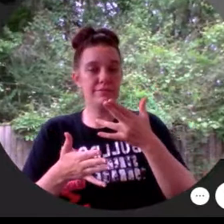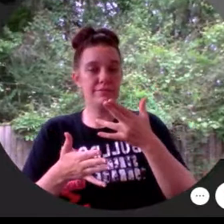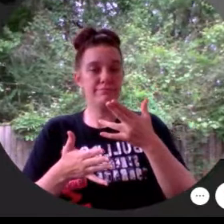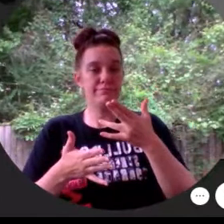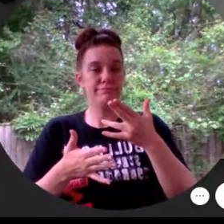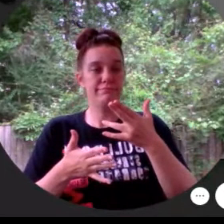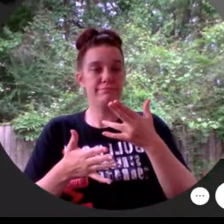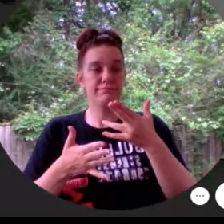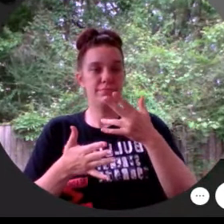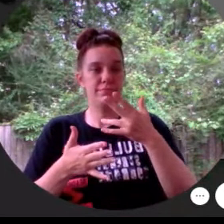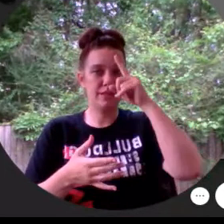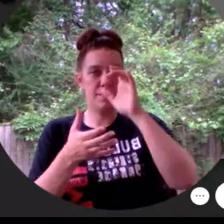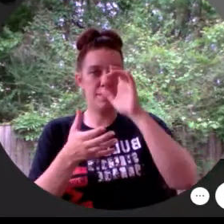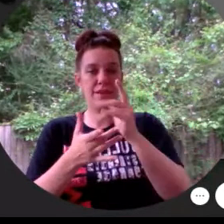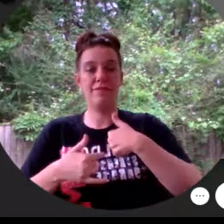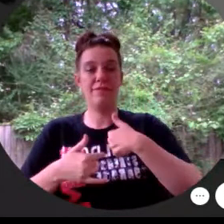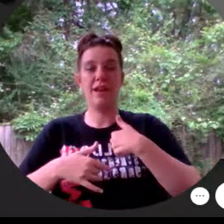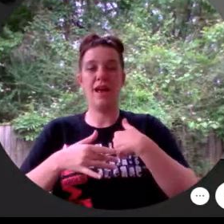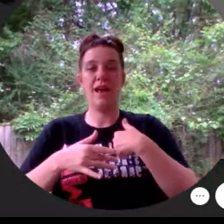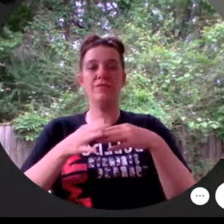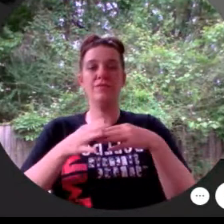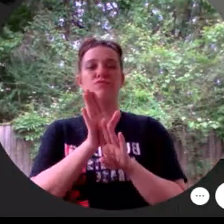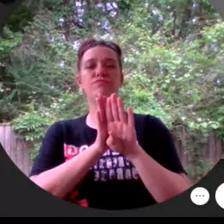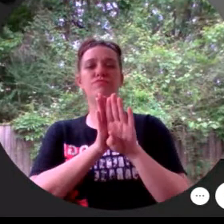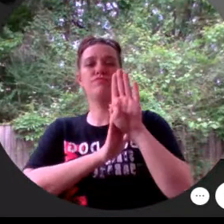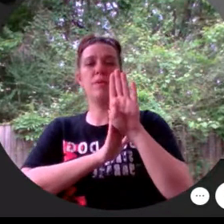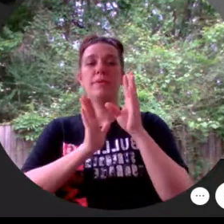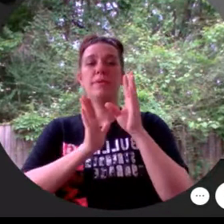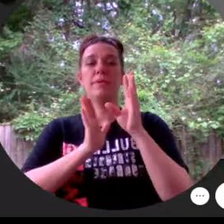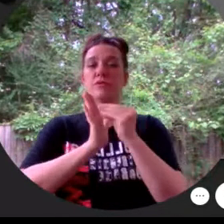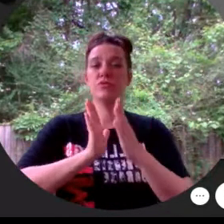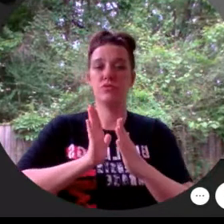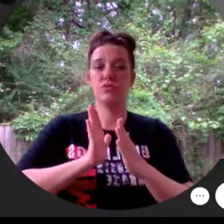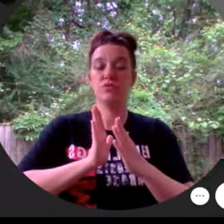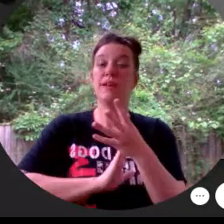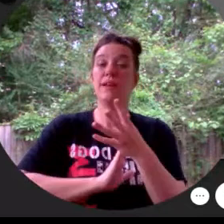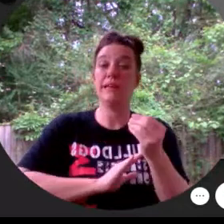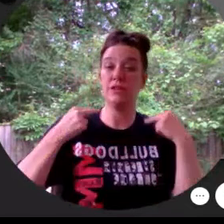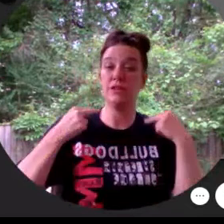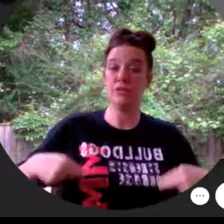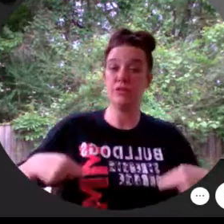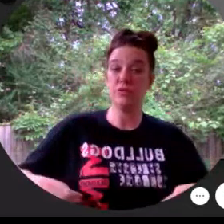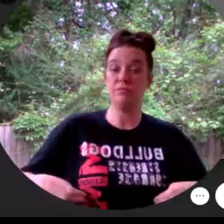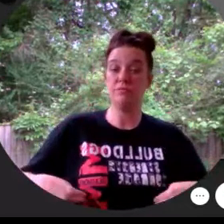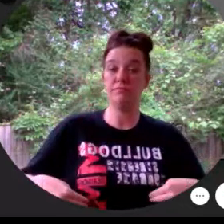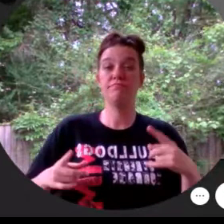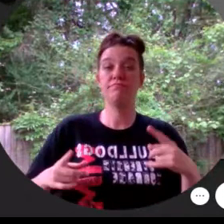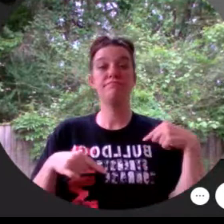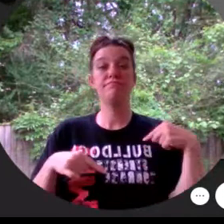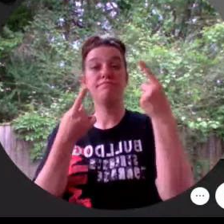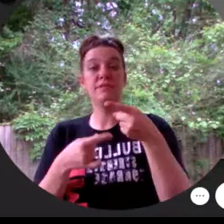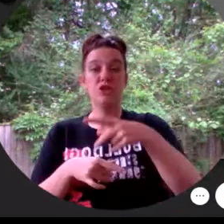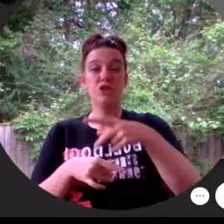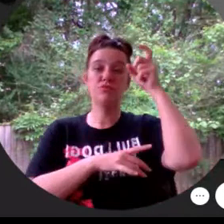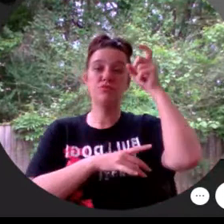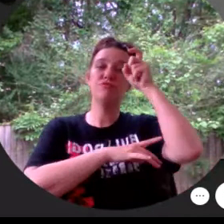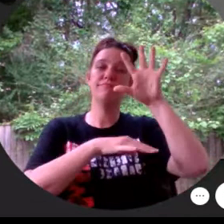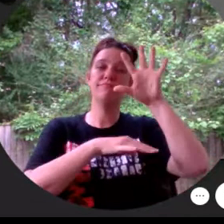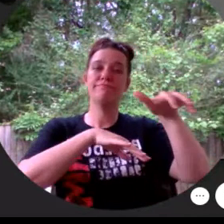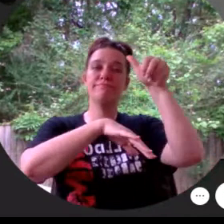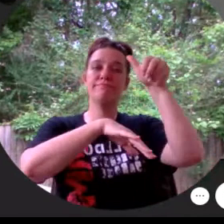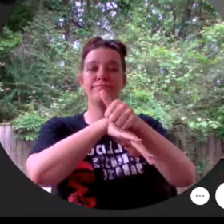a student and human since you wisely assigned him to be my school buddy.